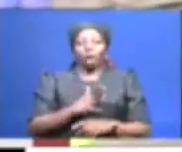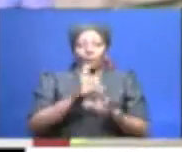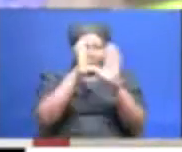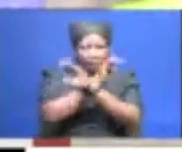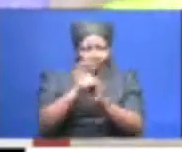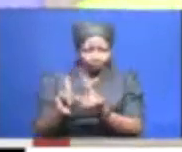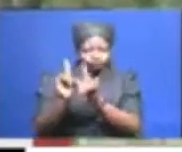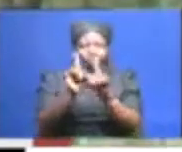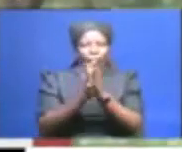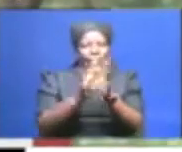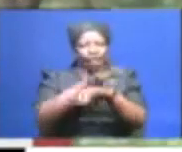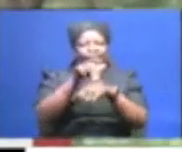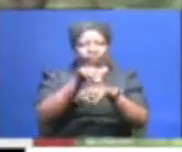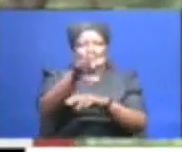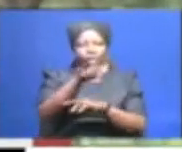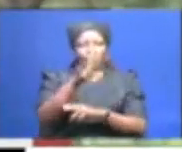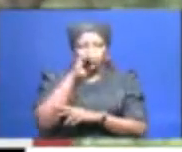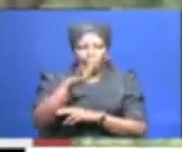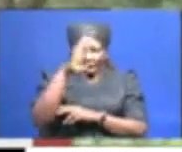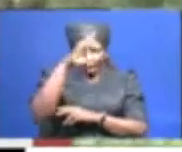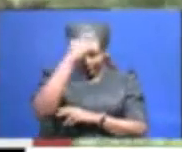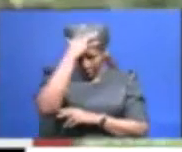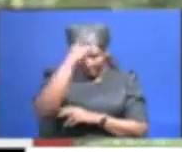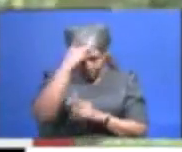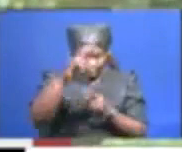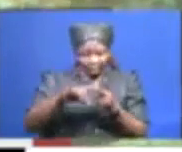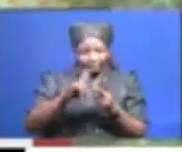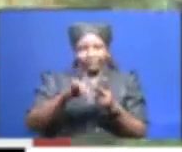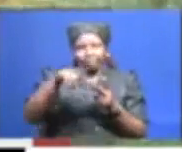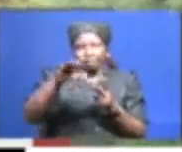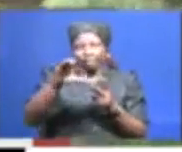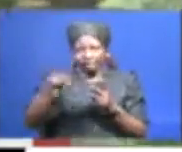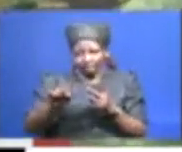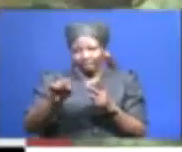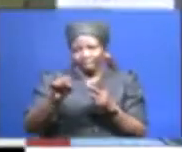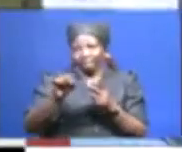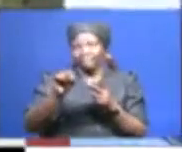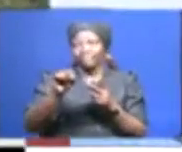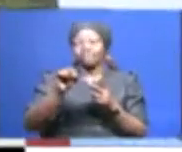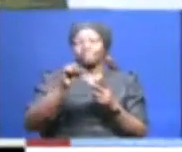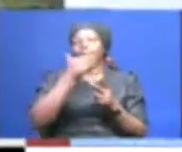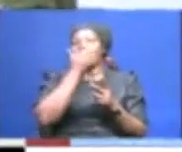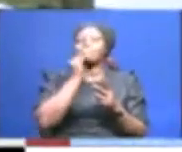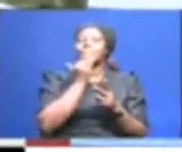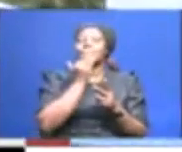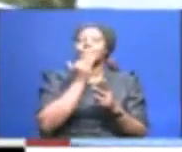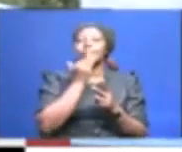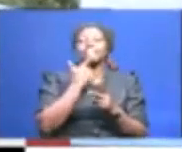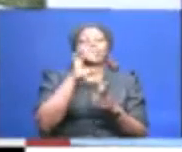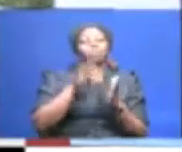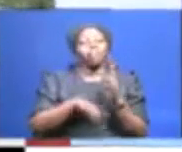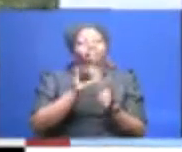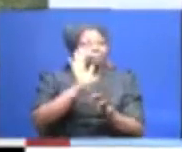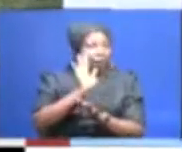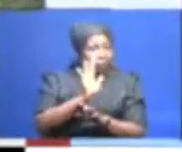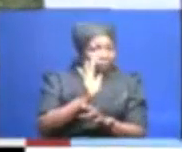Assembly Speaker Moses Wetangula and Prime Cabinet Secretary Musalia Mudavadi, among other leaders, sustained his appeal on the Azimio la Umoja One Kenya faction